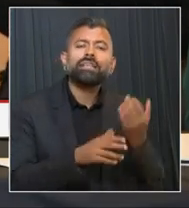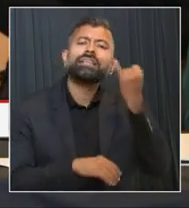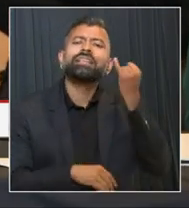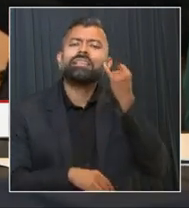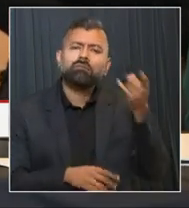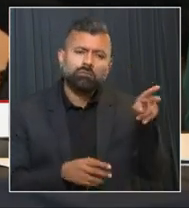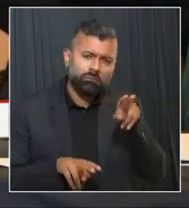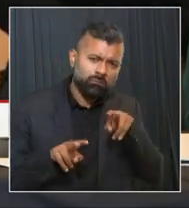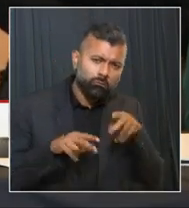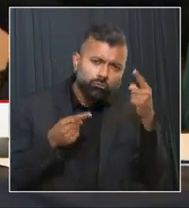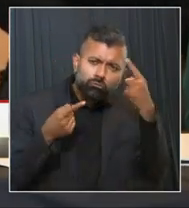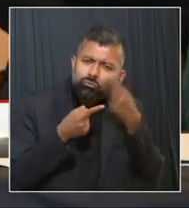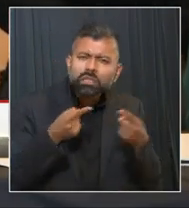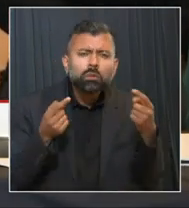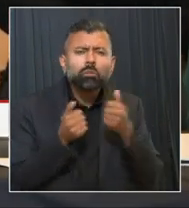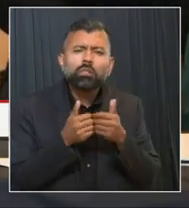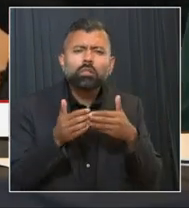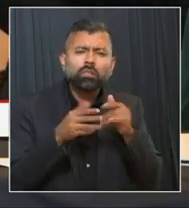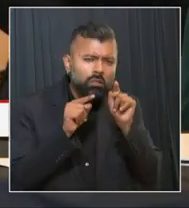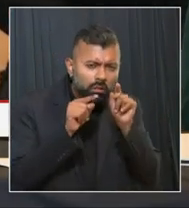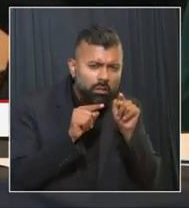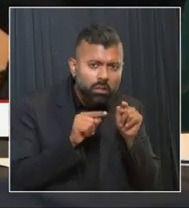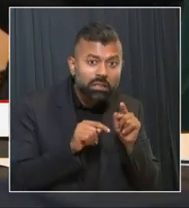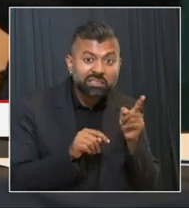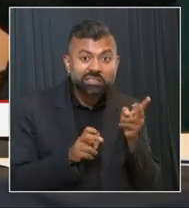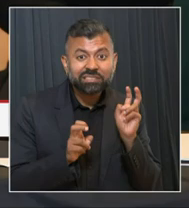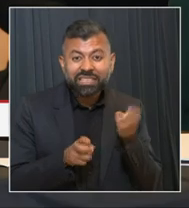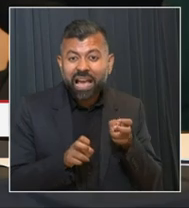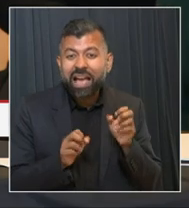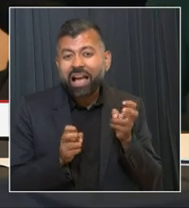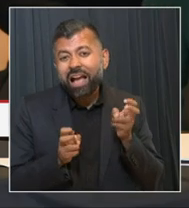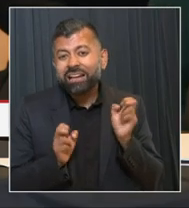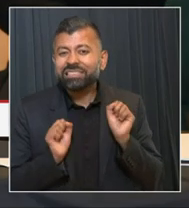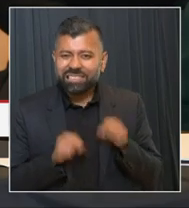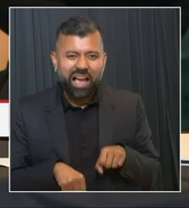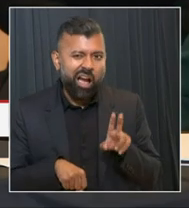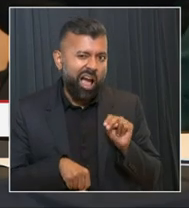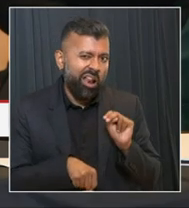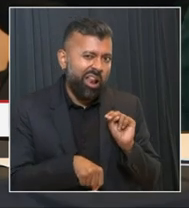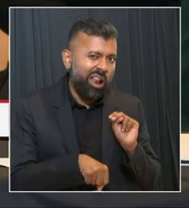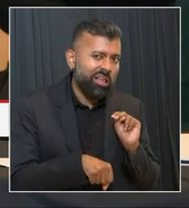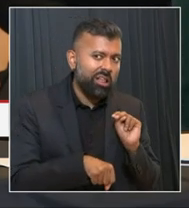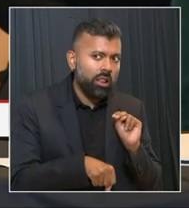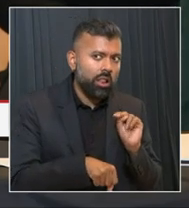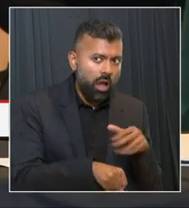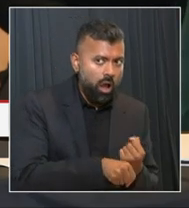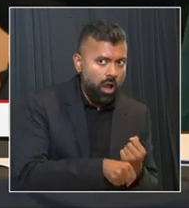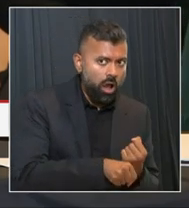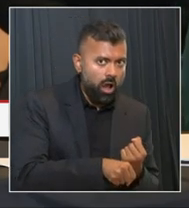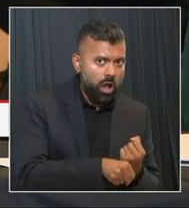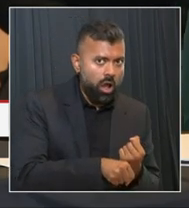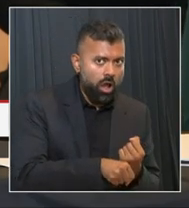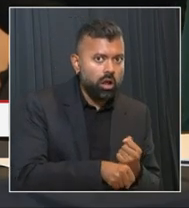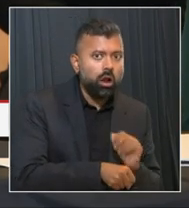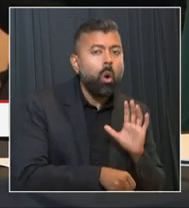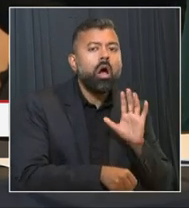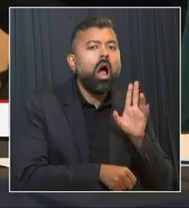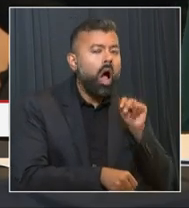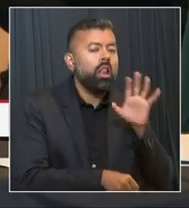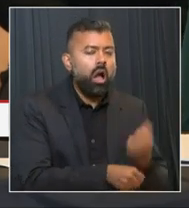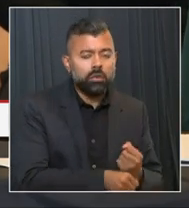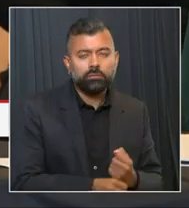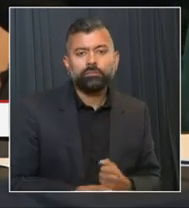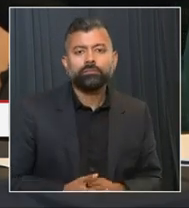5 positions. But the cuts that we have to comply with the CR and the spending pressures and the cash flow at the end of the